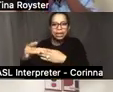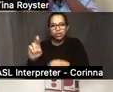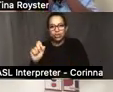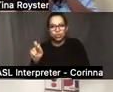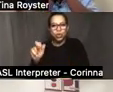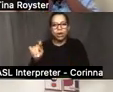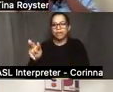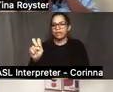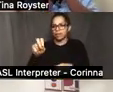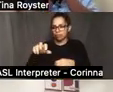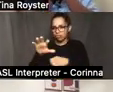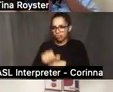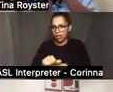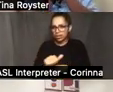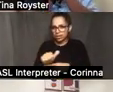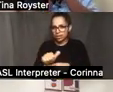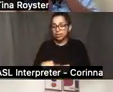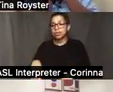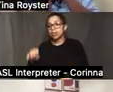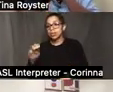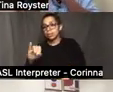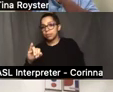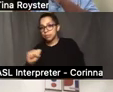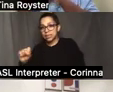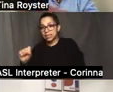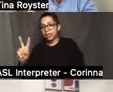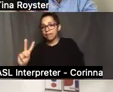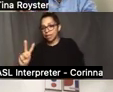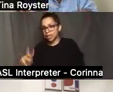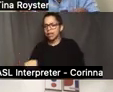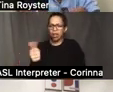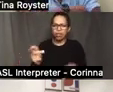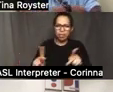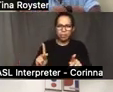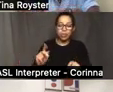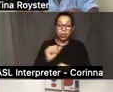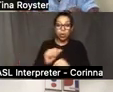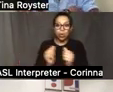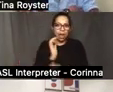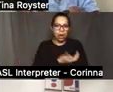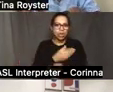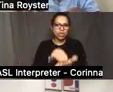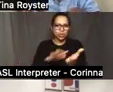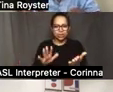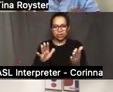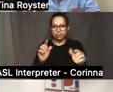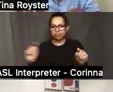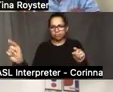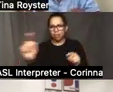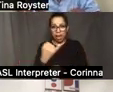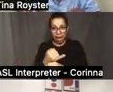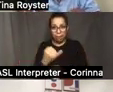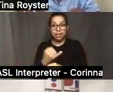V and others work with our students across our campuses on restorative practices, and we're actually seeing